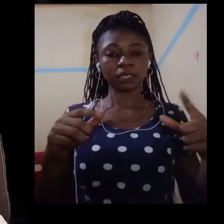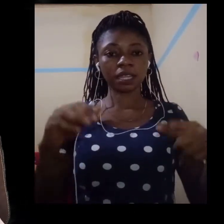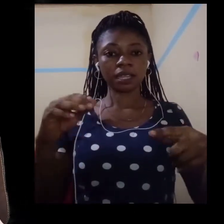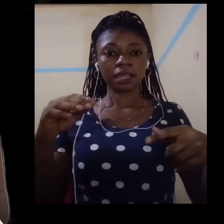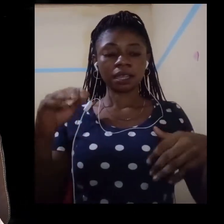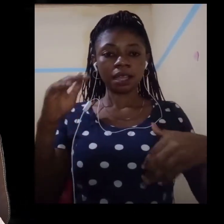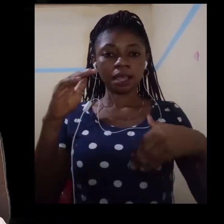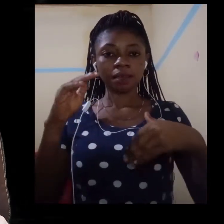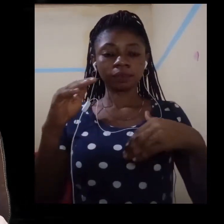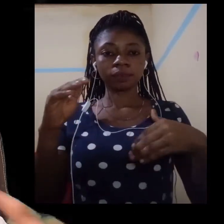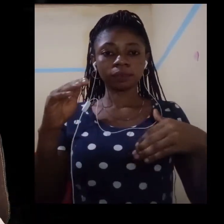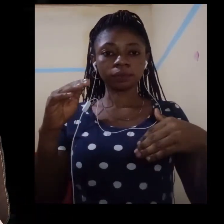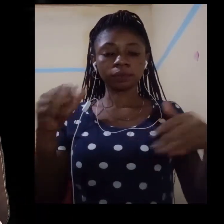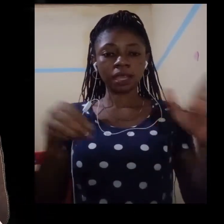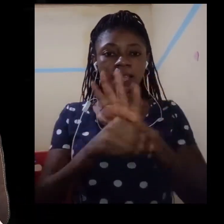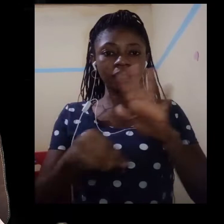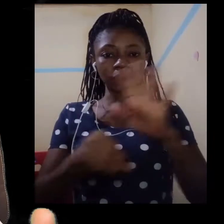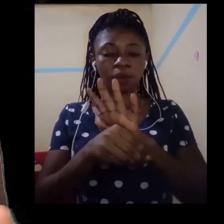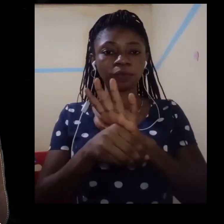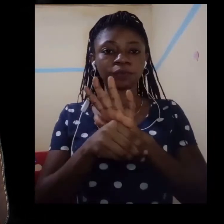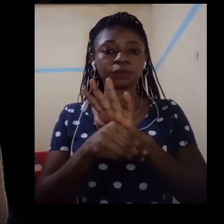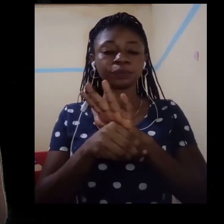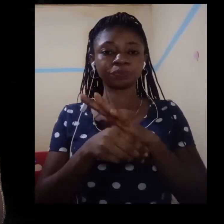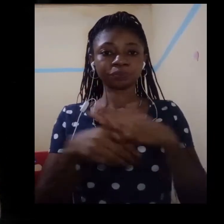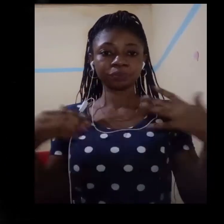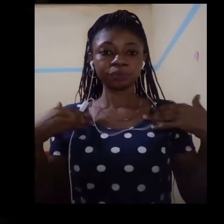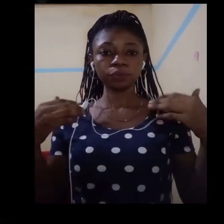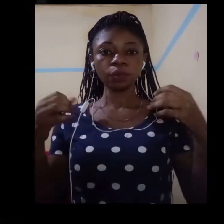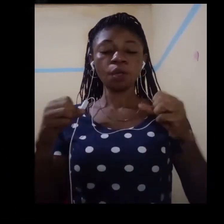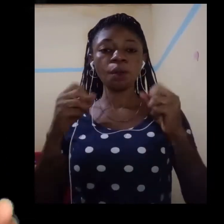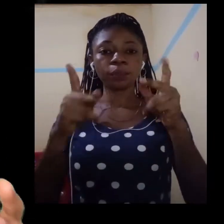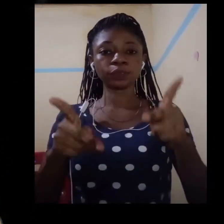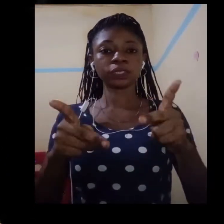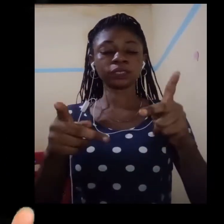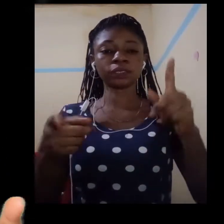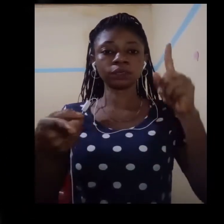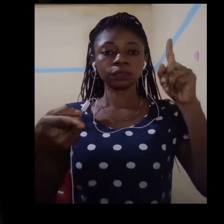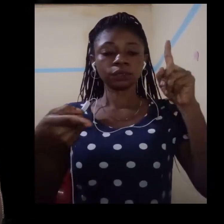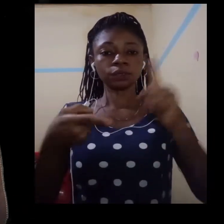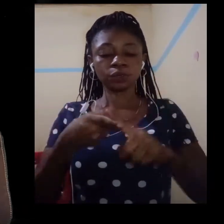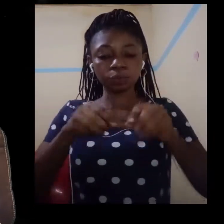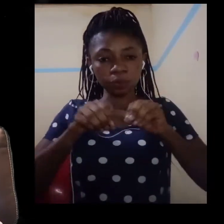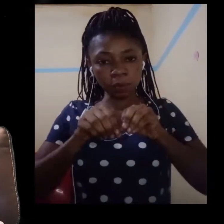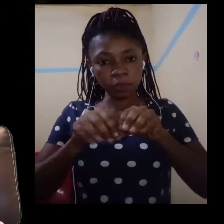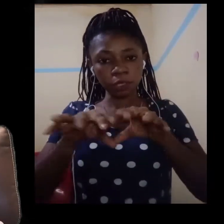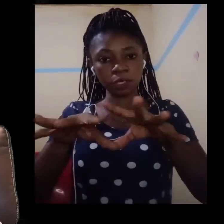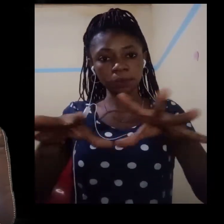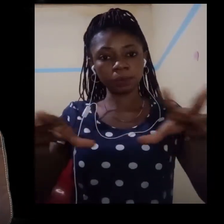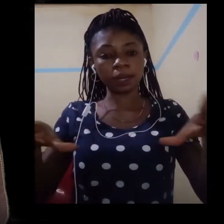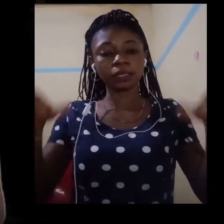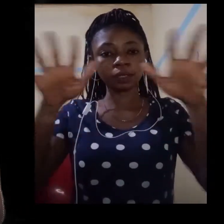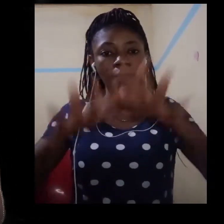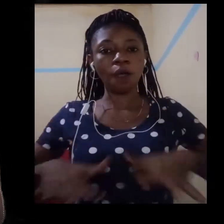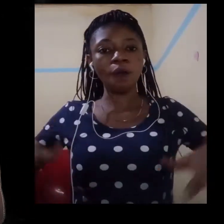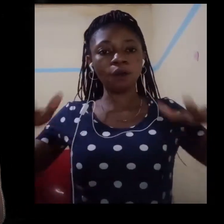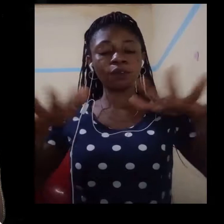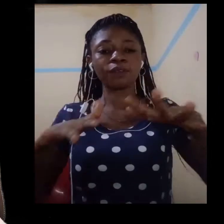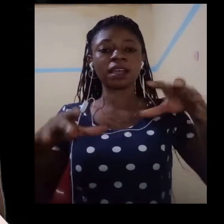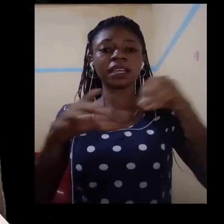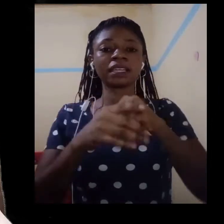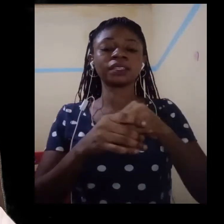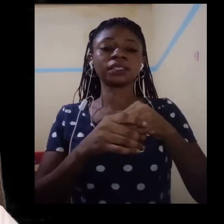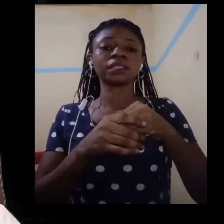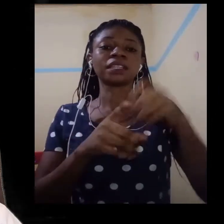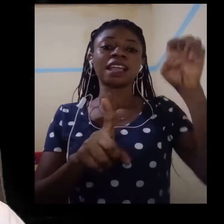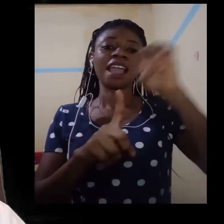to penetrate and expand into every hinterland, into every community, because